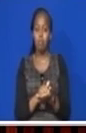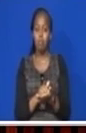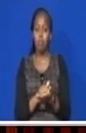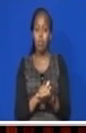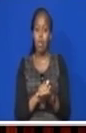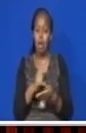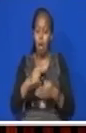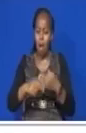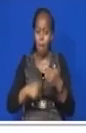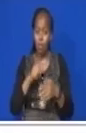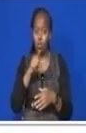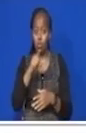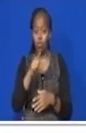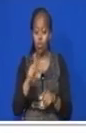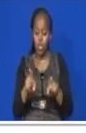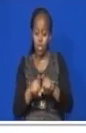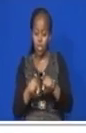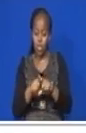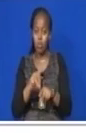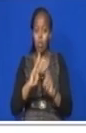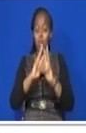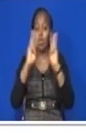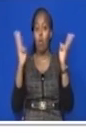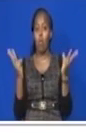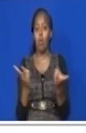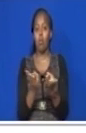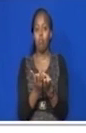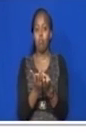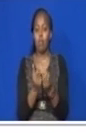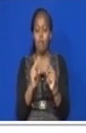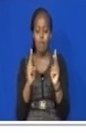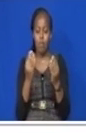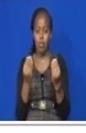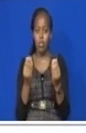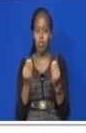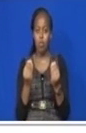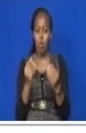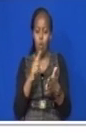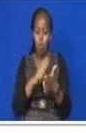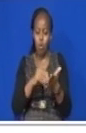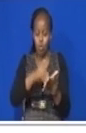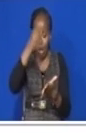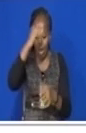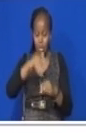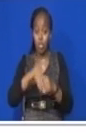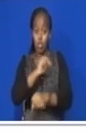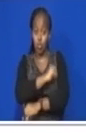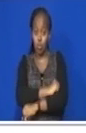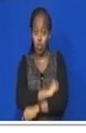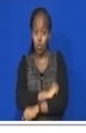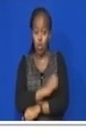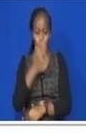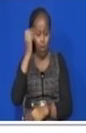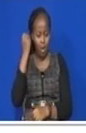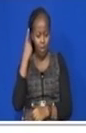about you and the world. All right, it's simple. What you learn in school every other time, if you look at it carefully, you'll find that it